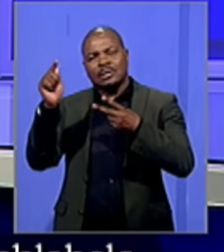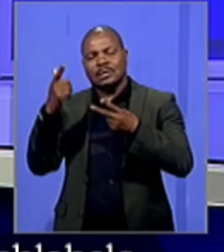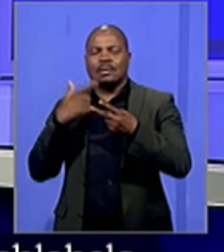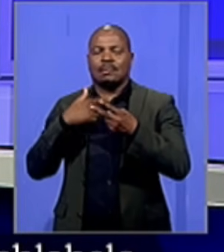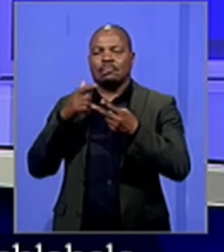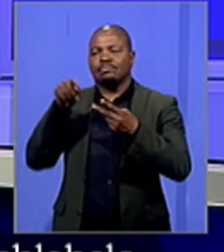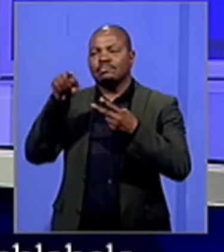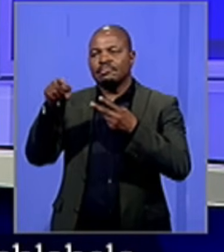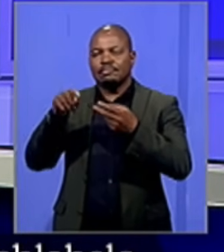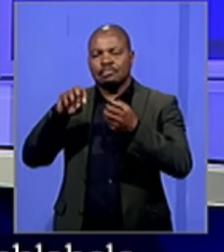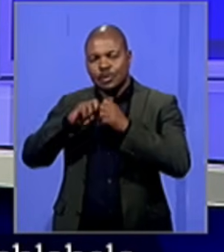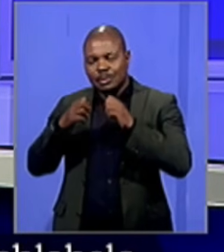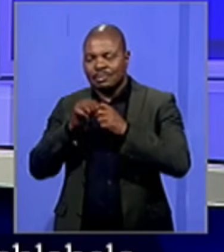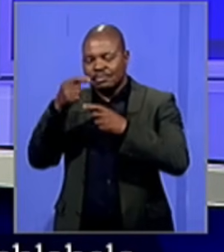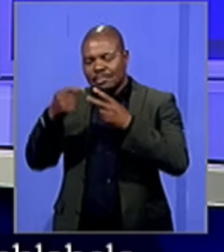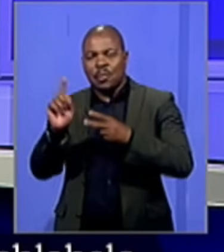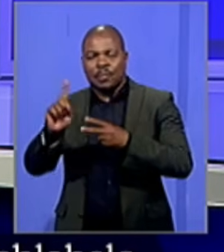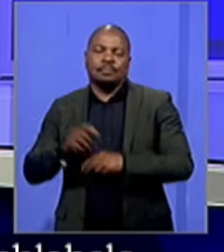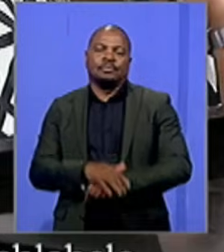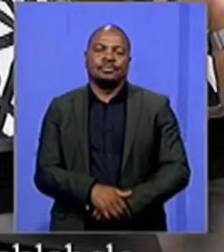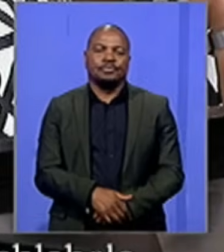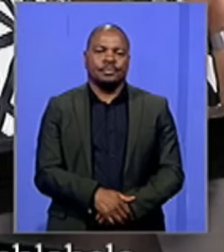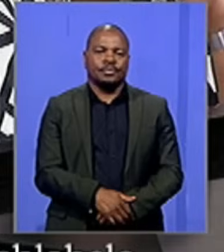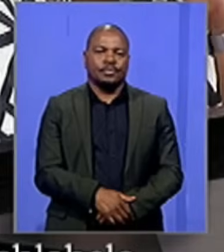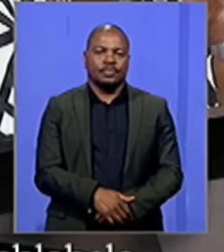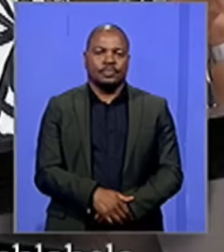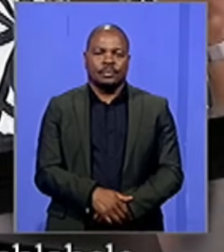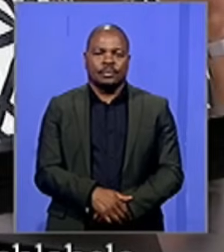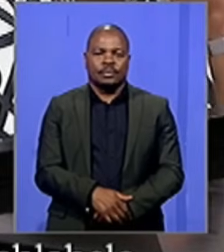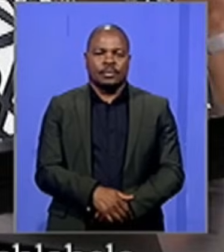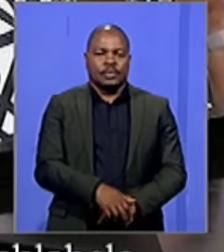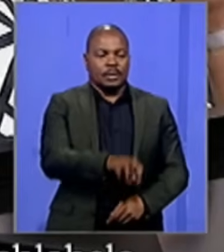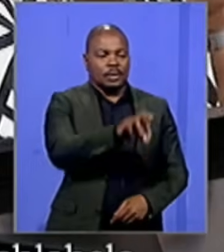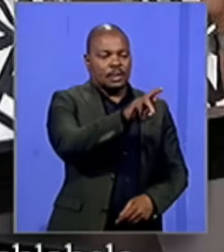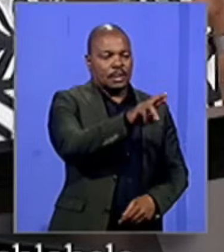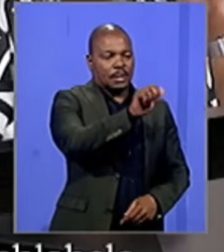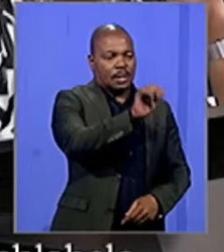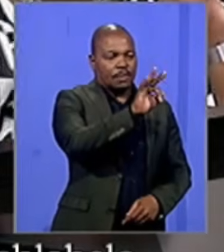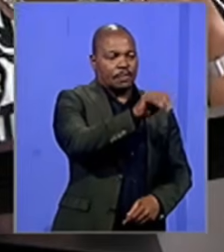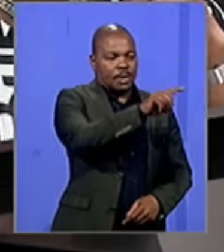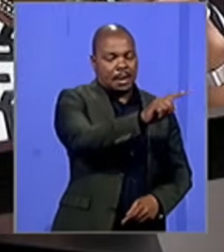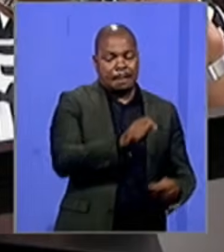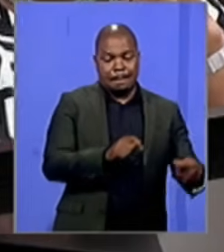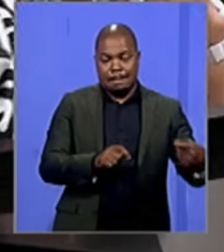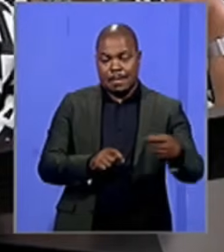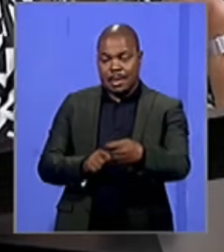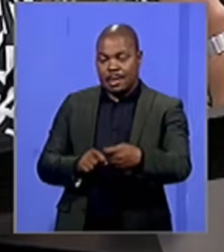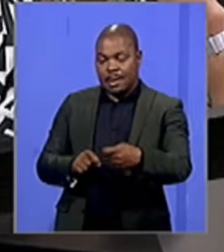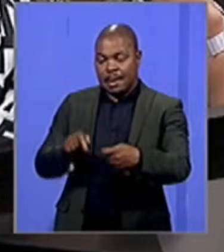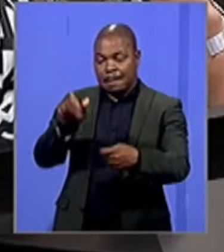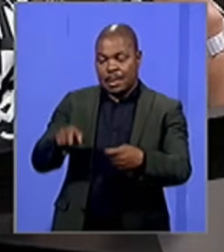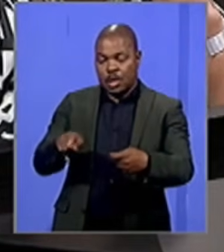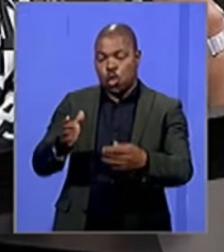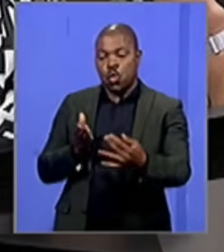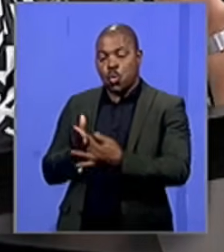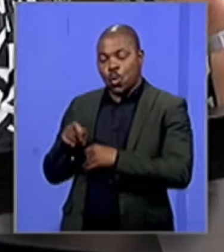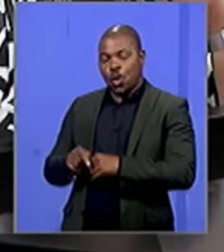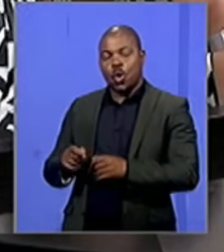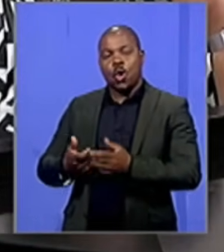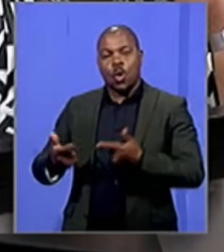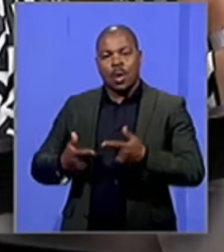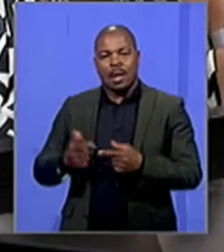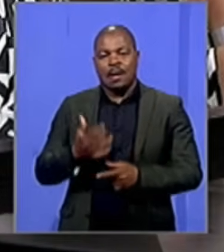pharephare wa dipuku. RAF paid a claimant through the lawyer 5.6